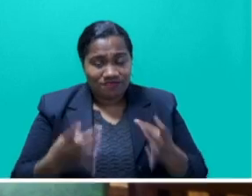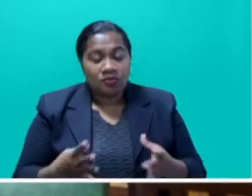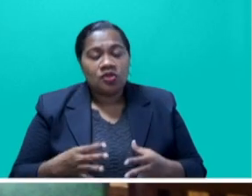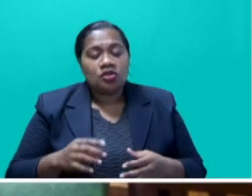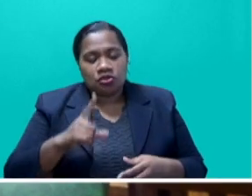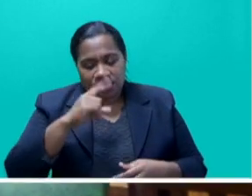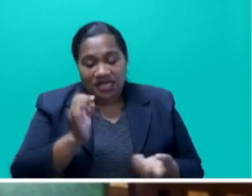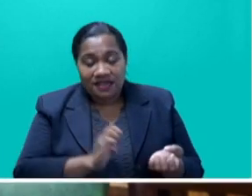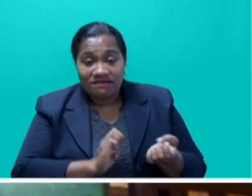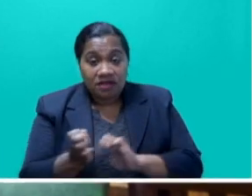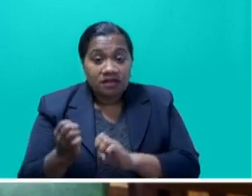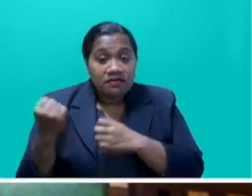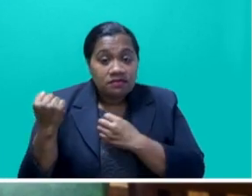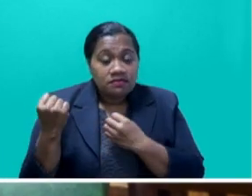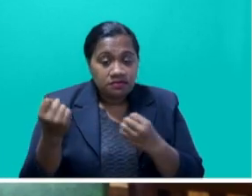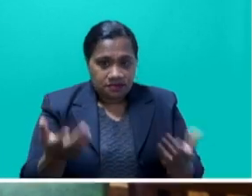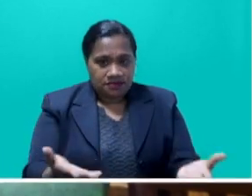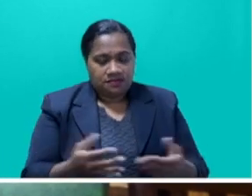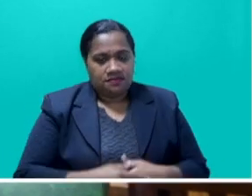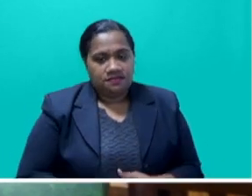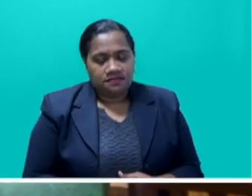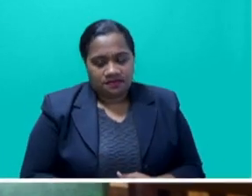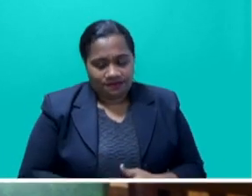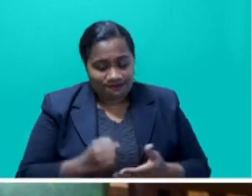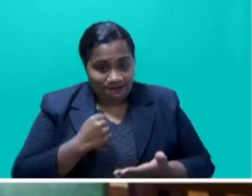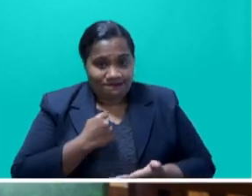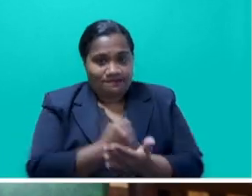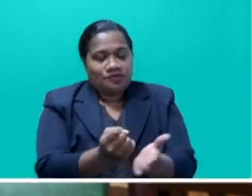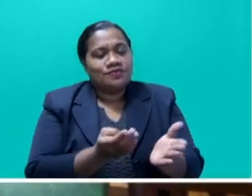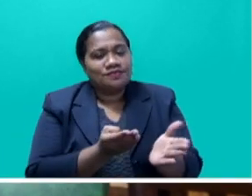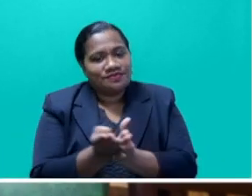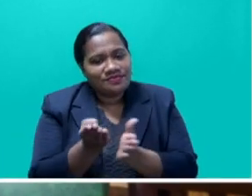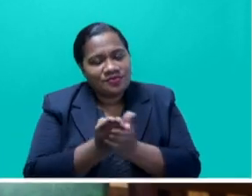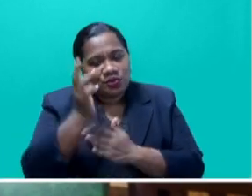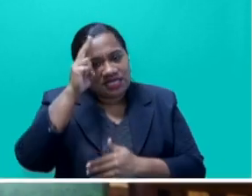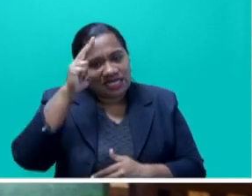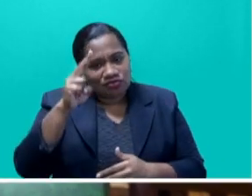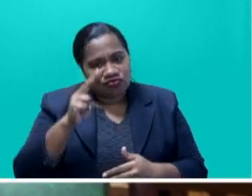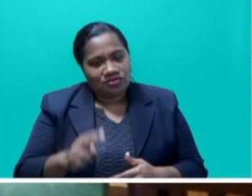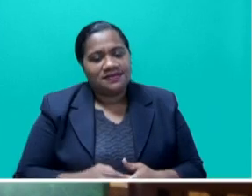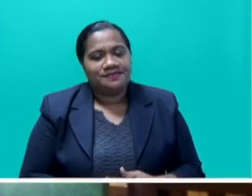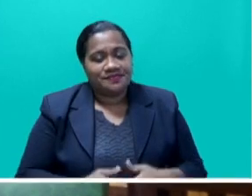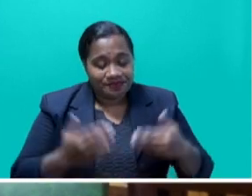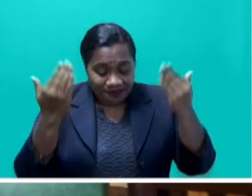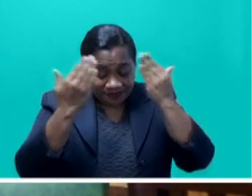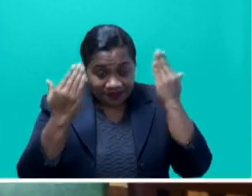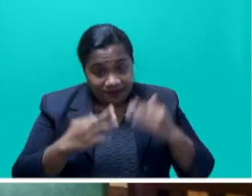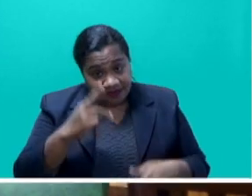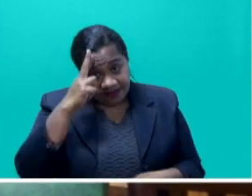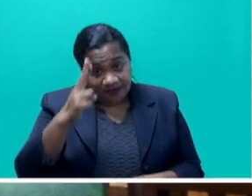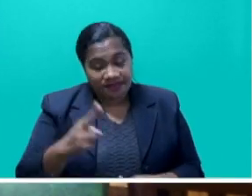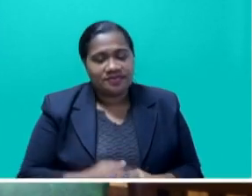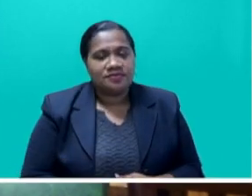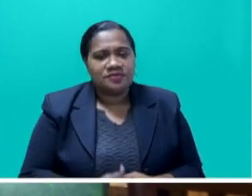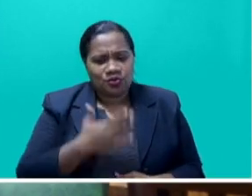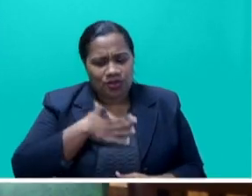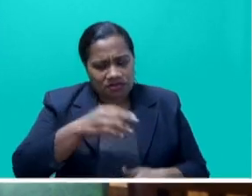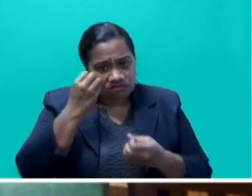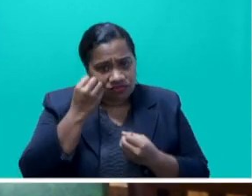provide critical support services to the nation. Mr. Speaker, sir, let me just highlight